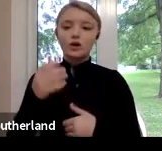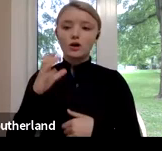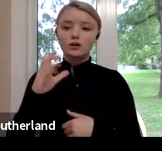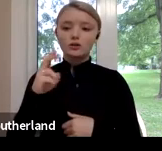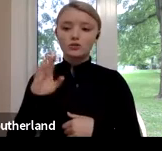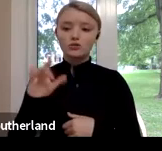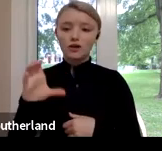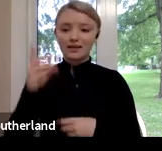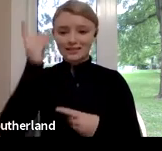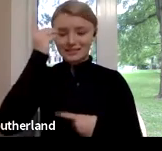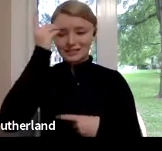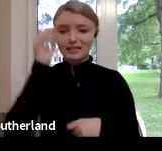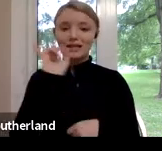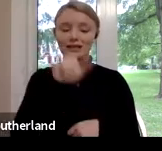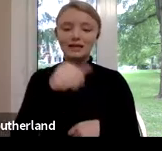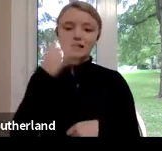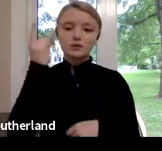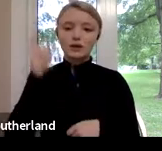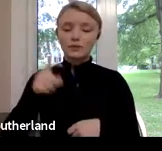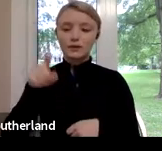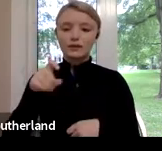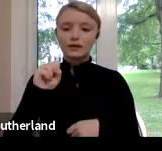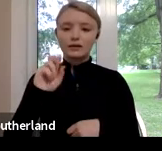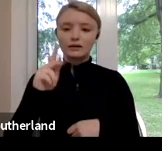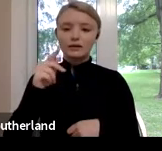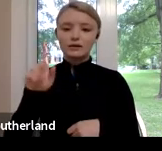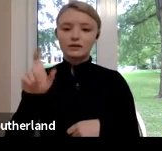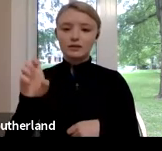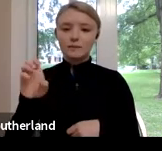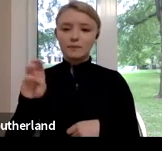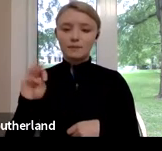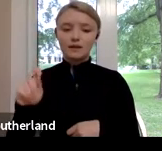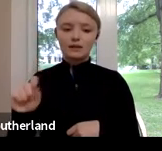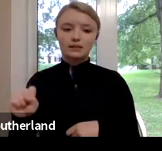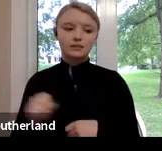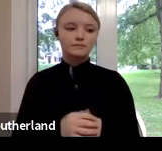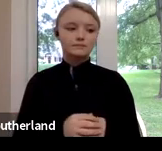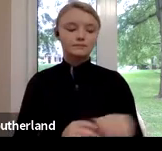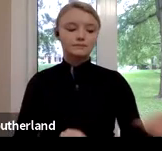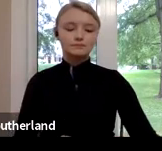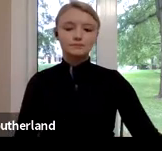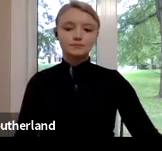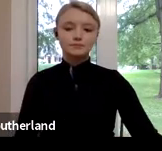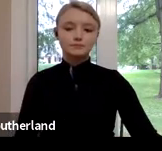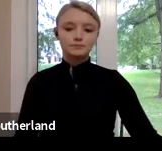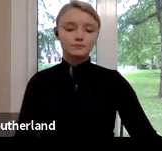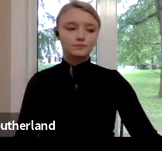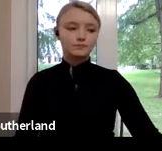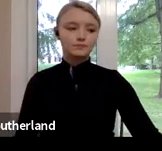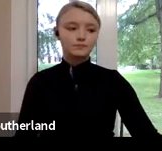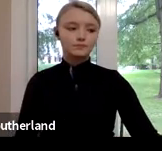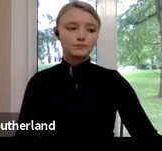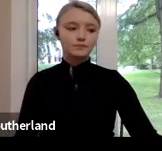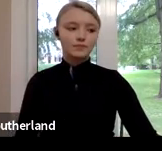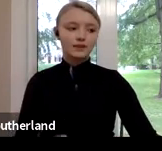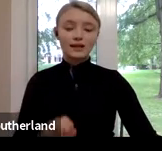supplements. One of the major reasons we need supplements. So this is where Ningxia Red comes